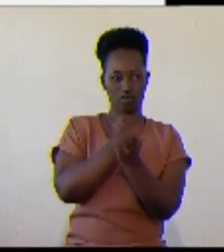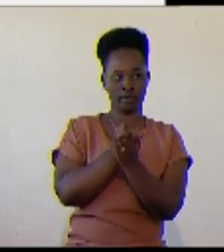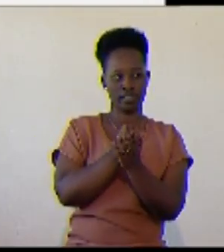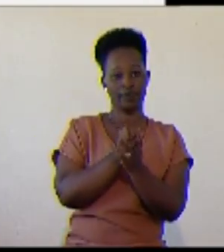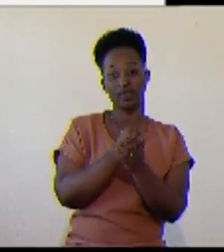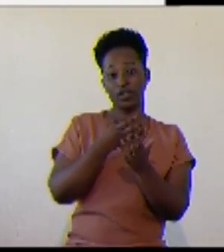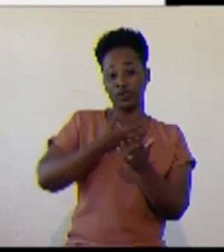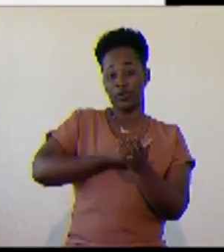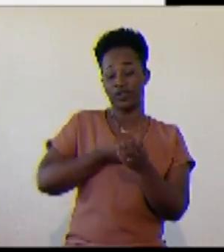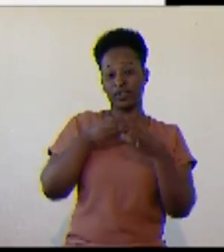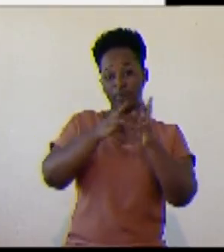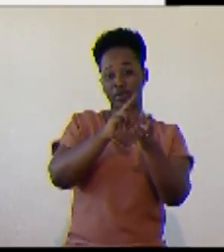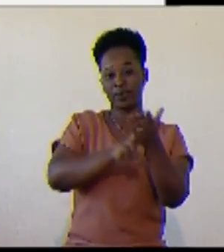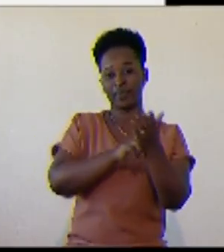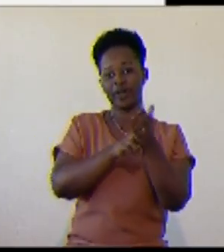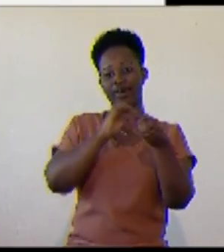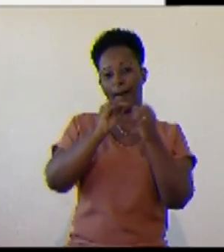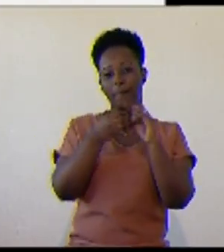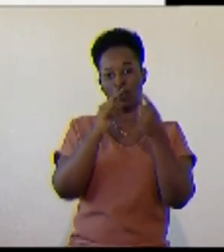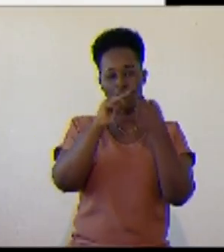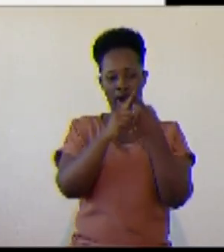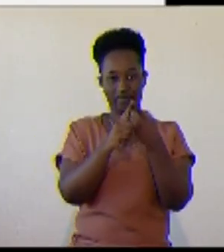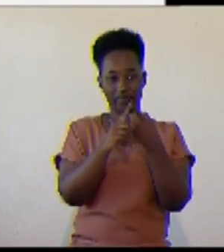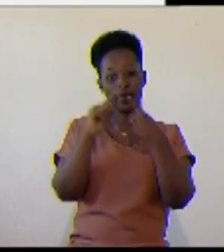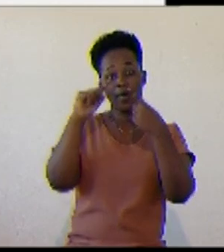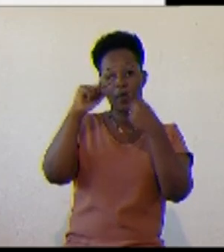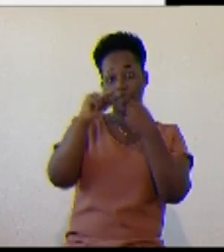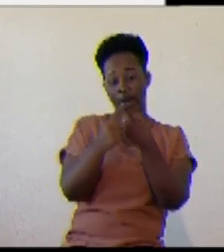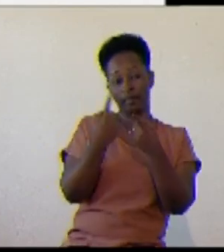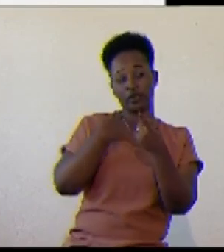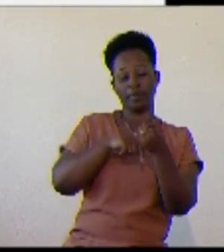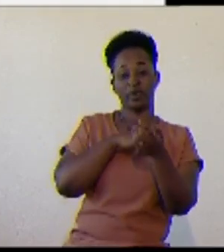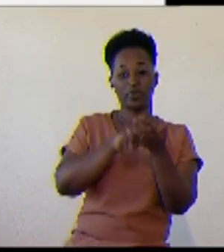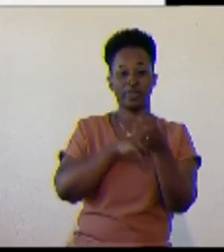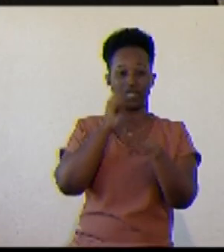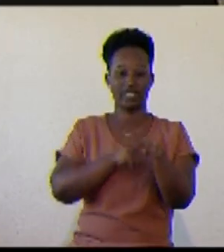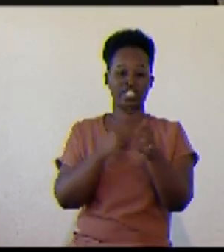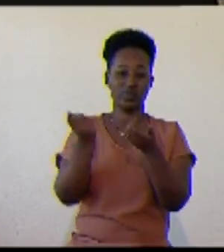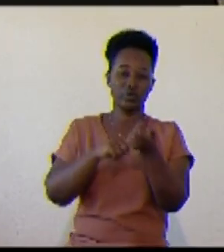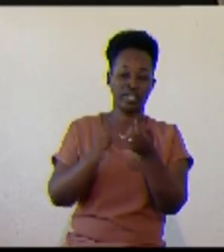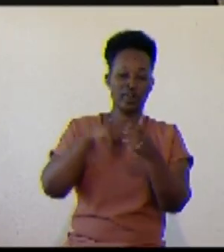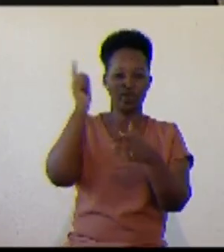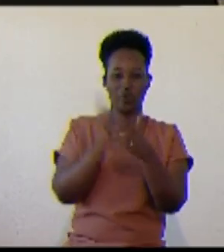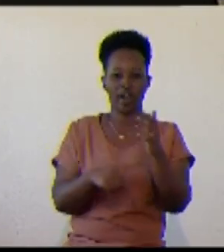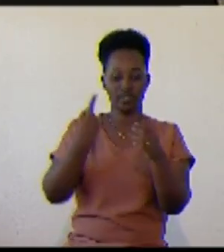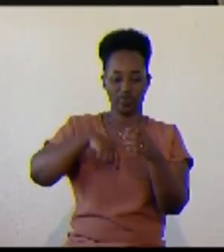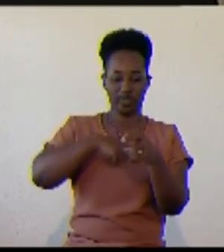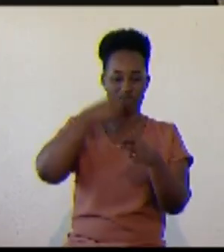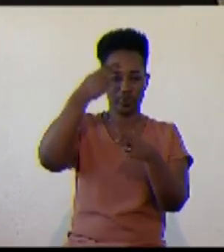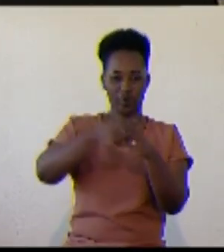These derivatives or differentiation, we apply it when we are calculating what we call marginal